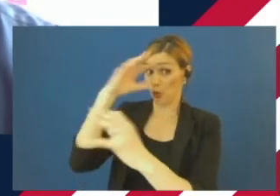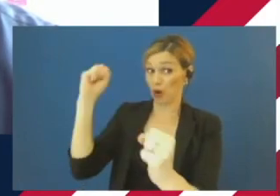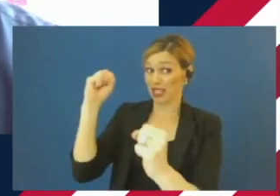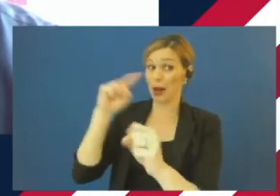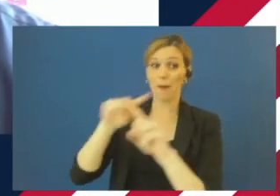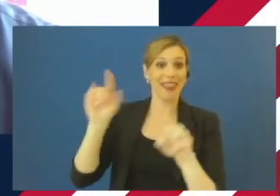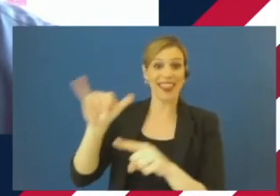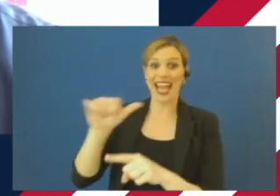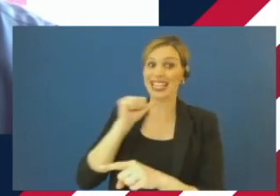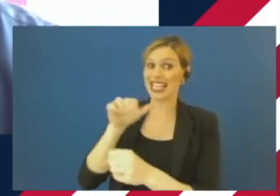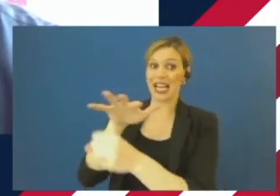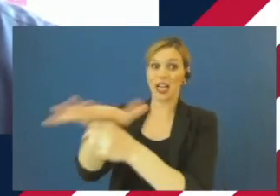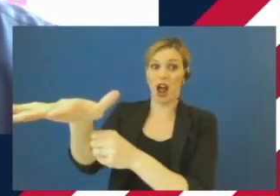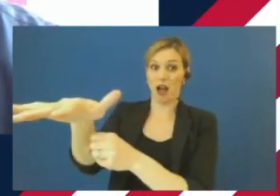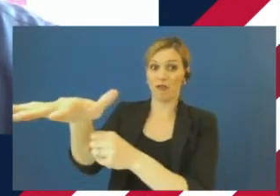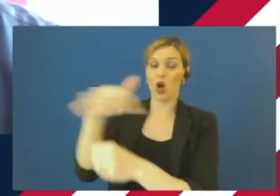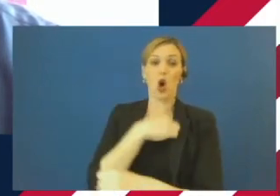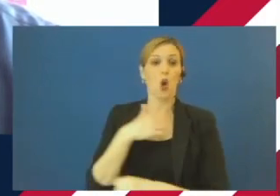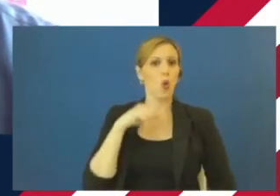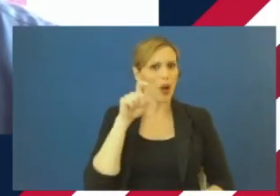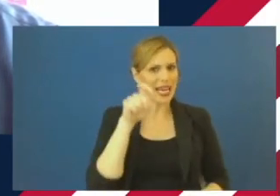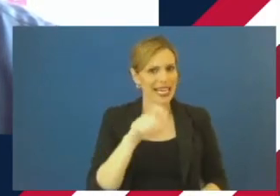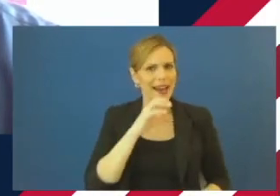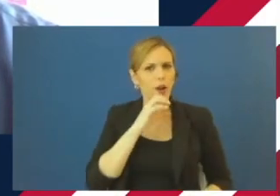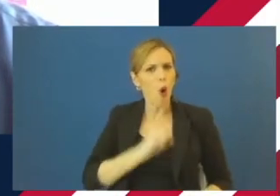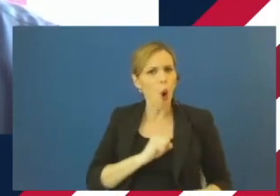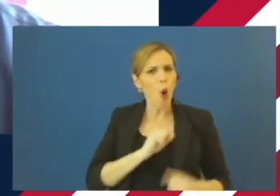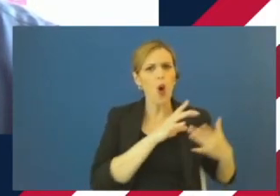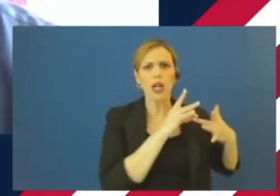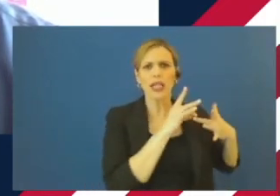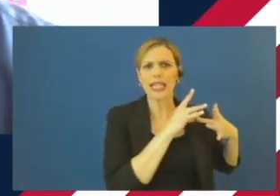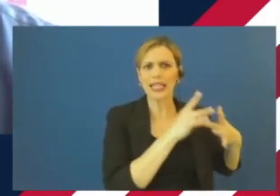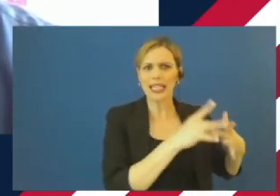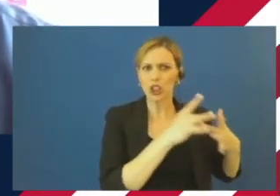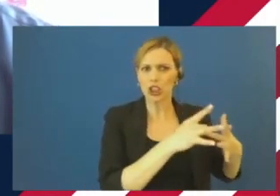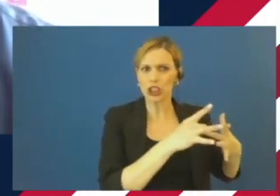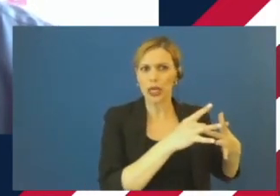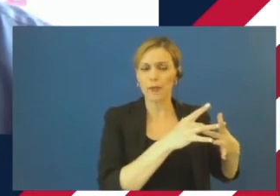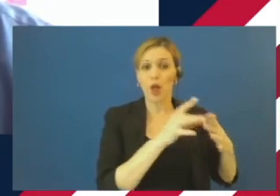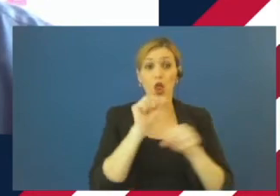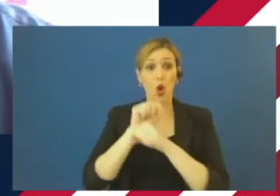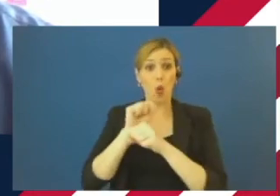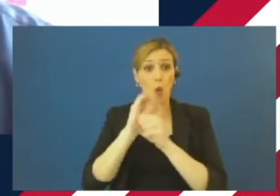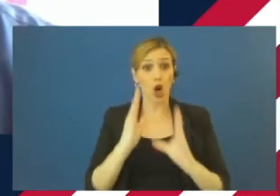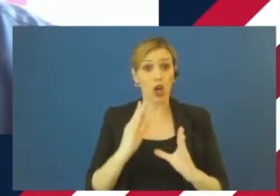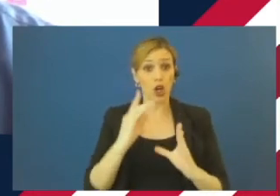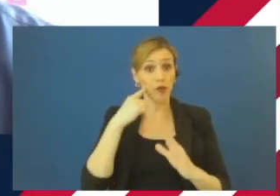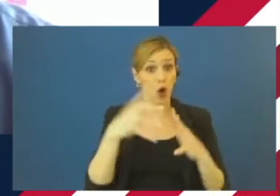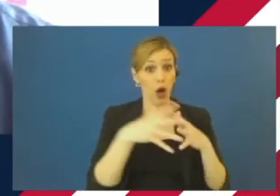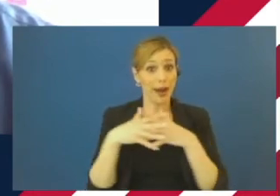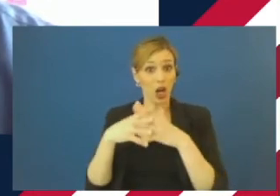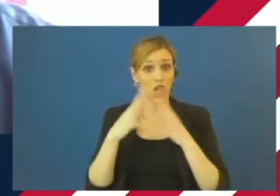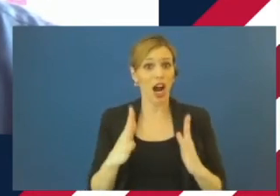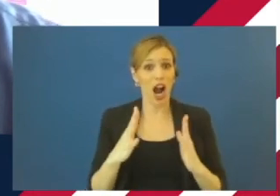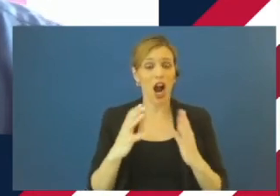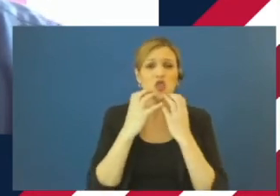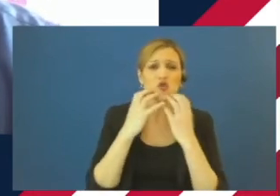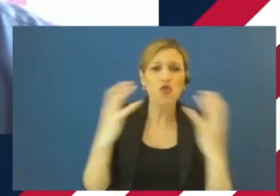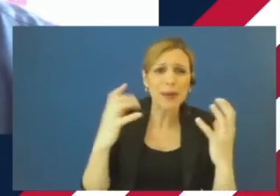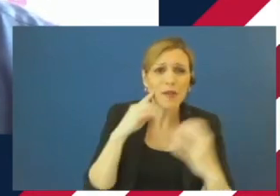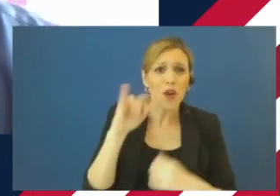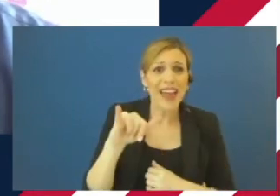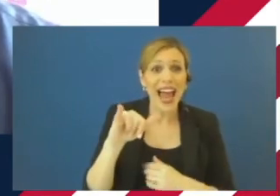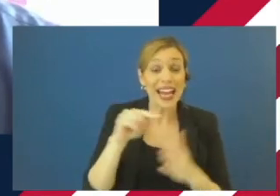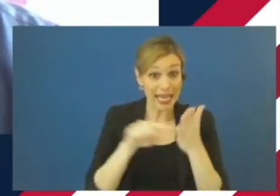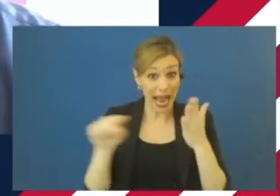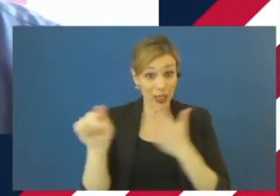leadership. It's what the American people and workers are crying out for. I'll be 41 next week, y'all. And all my